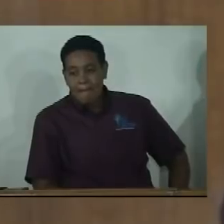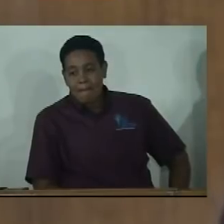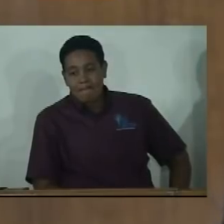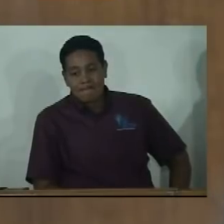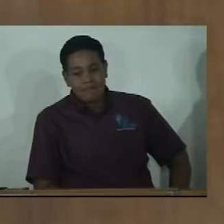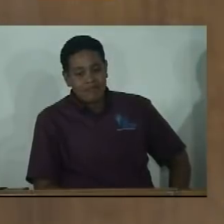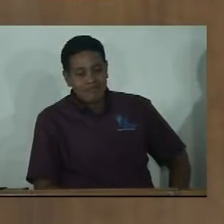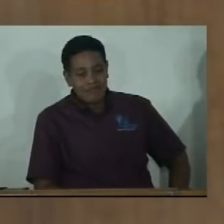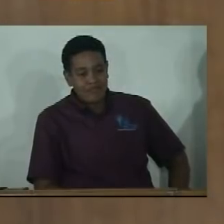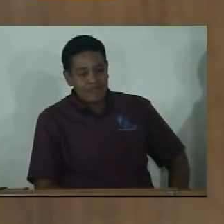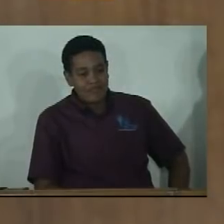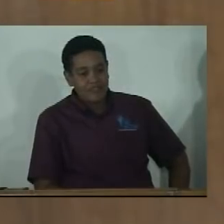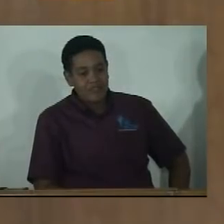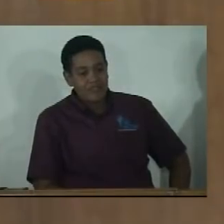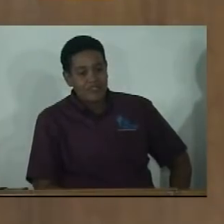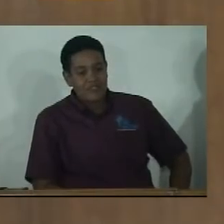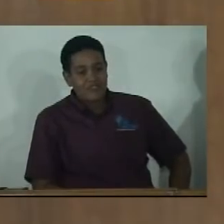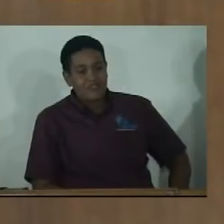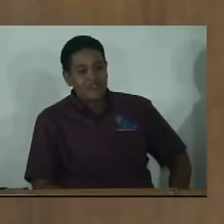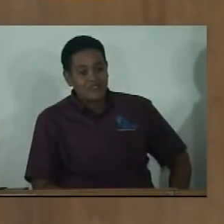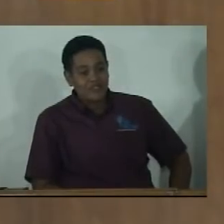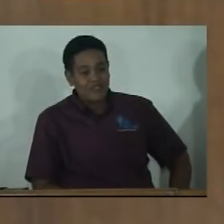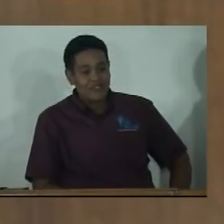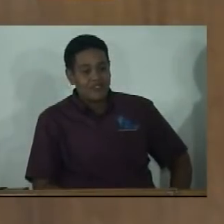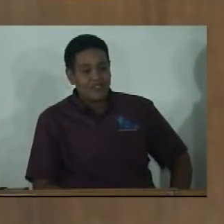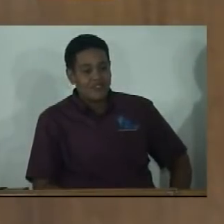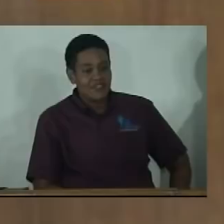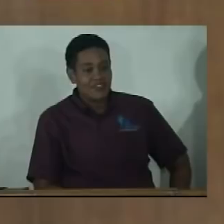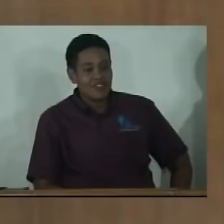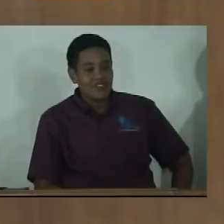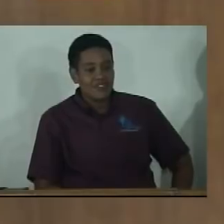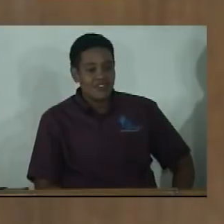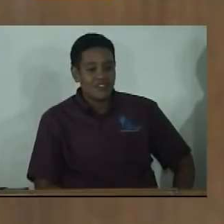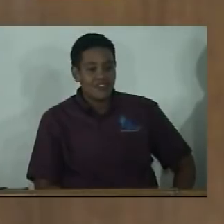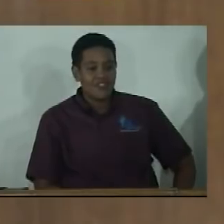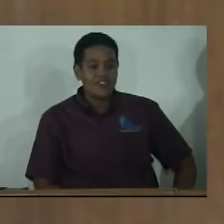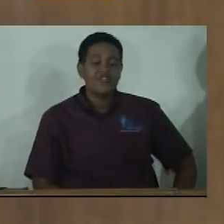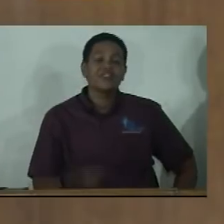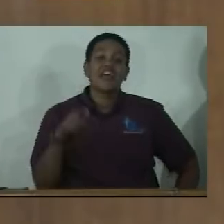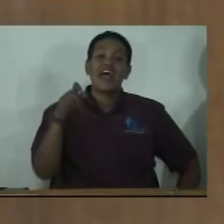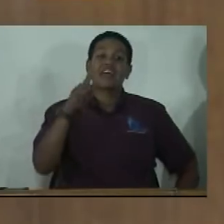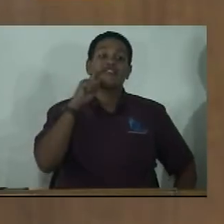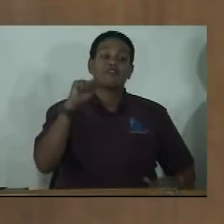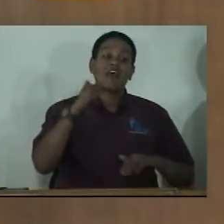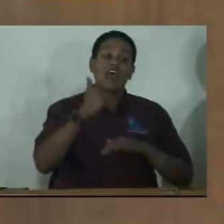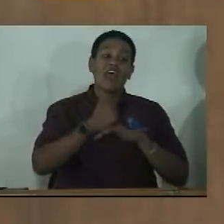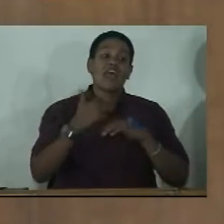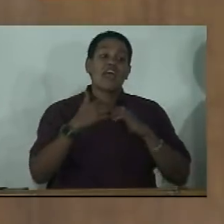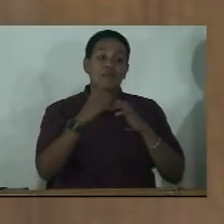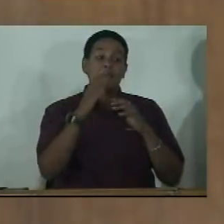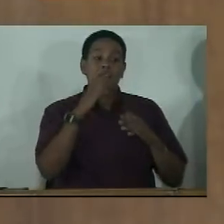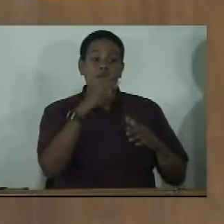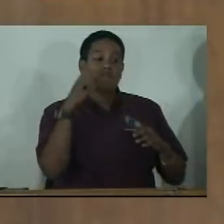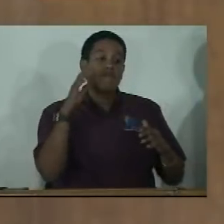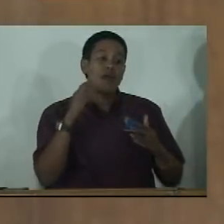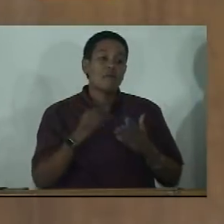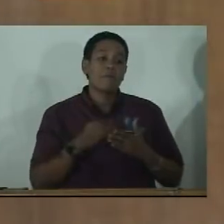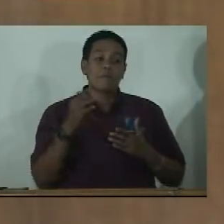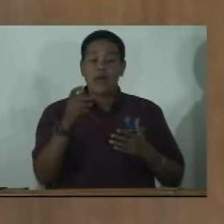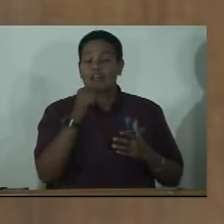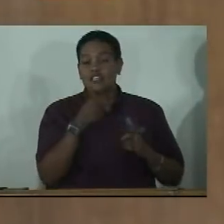Well, they're asking for established farmers now to buy the fowl off of